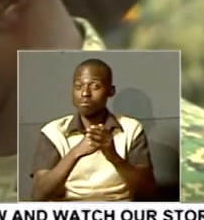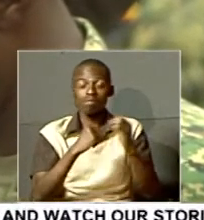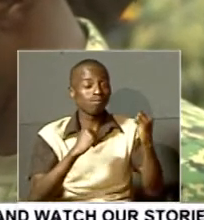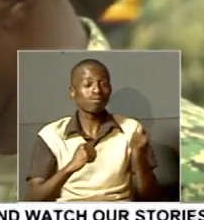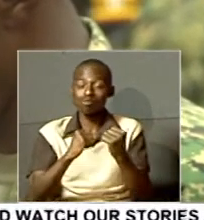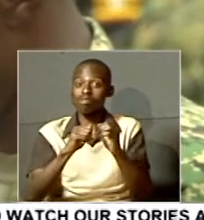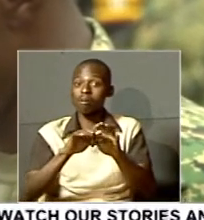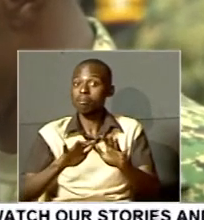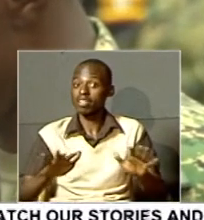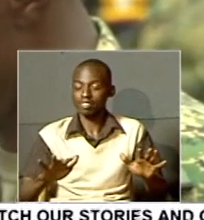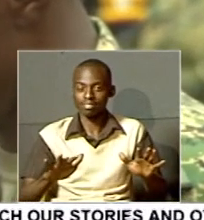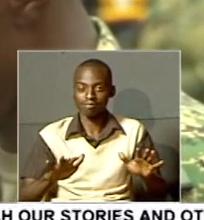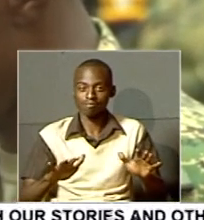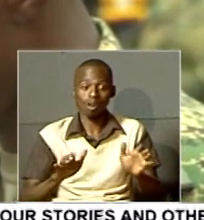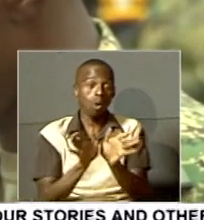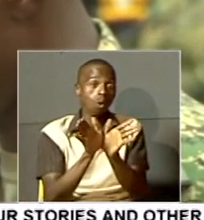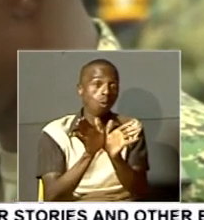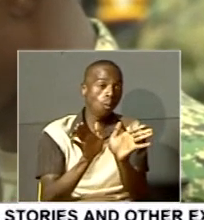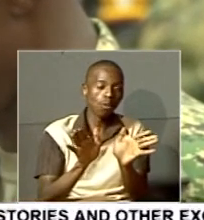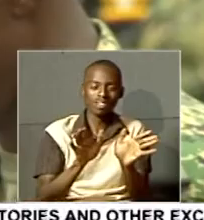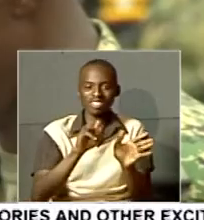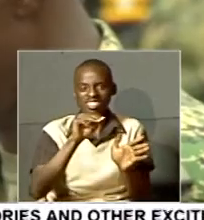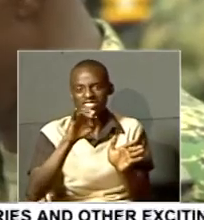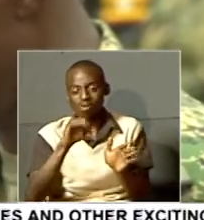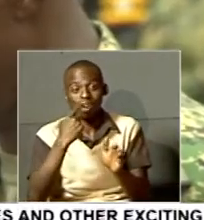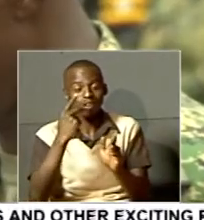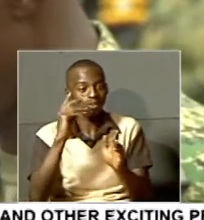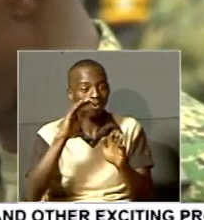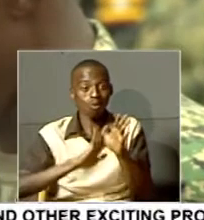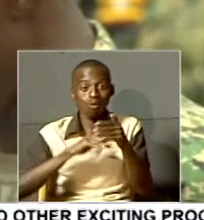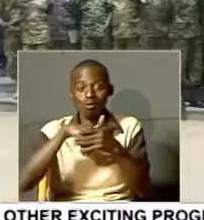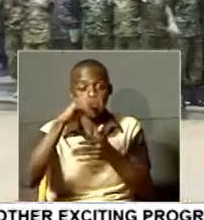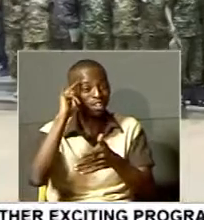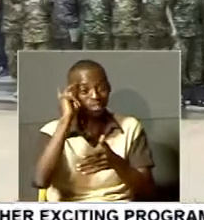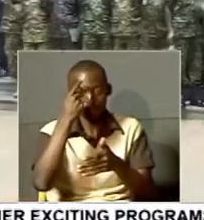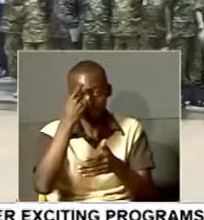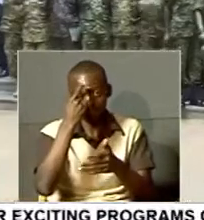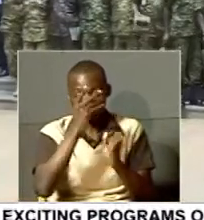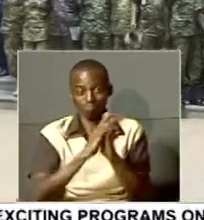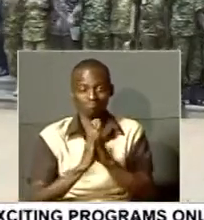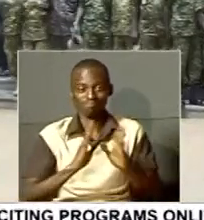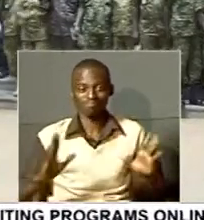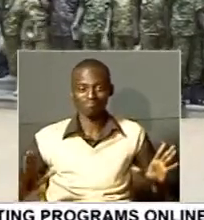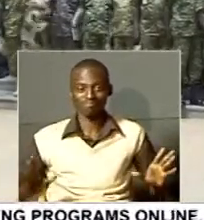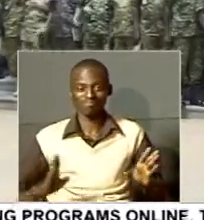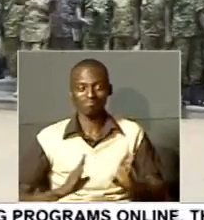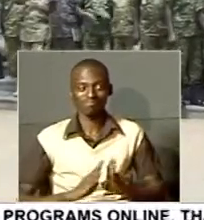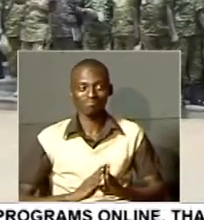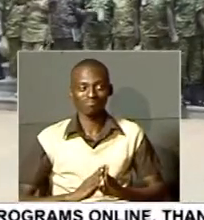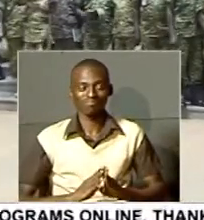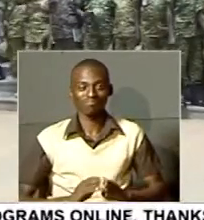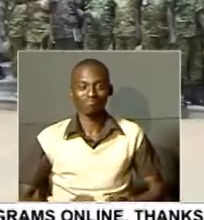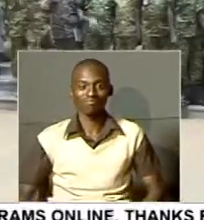strong market, common citizenship, and one foreign policy, among others. Harriet Nambi, UBC TV.